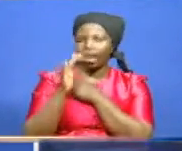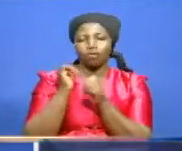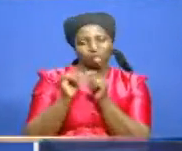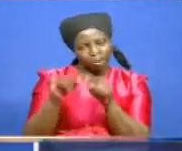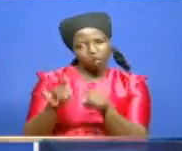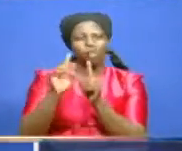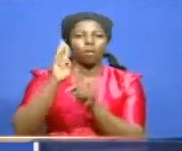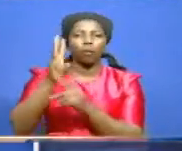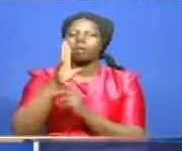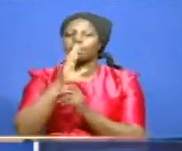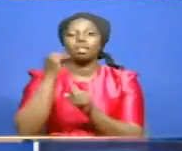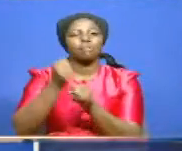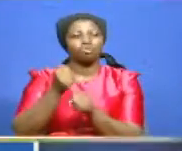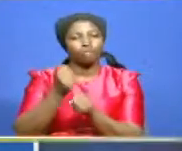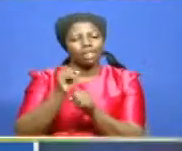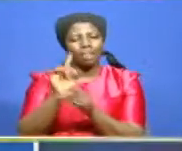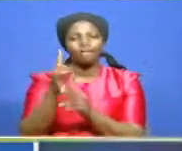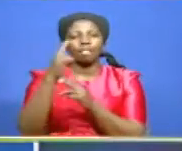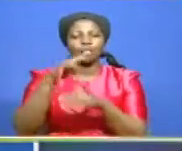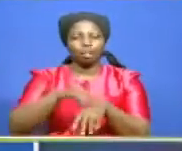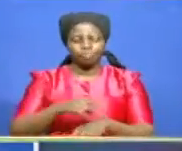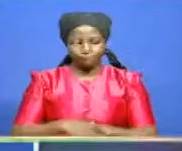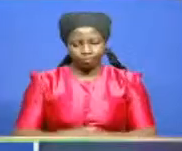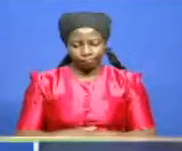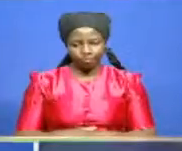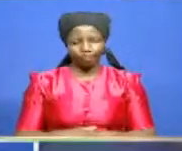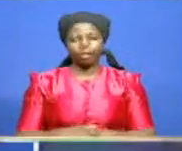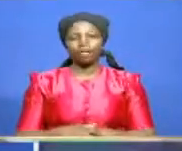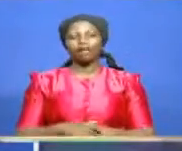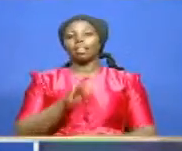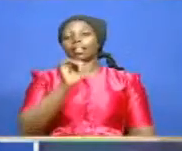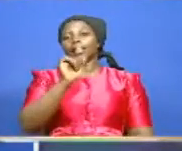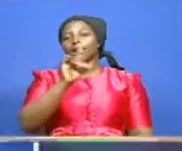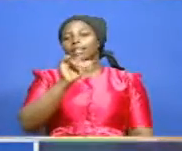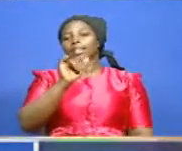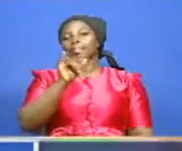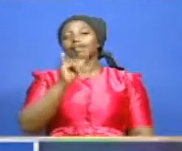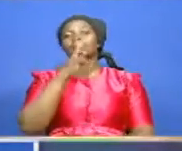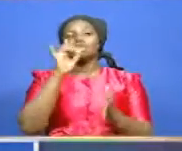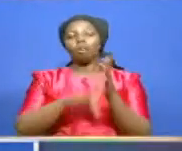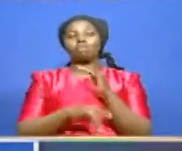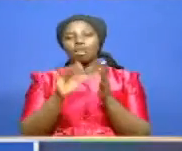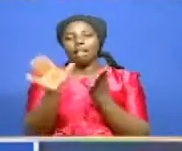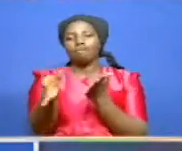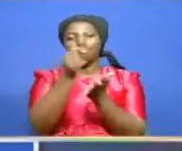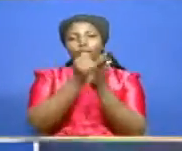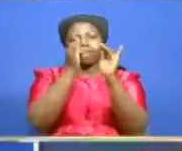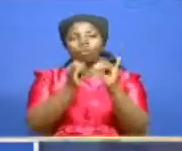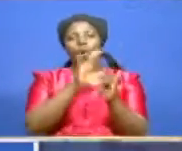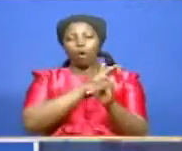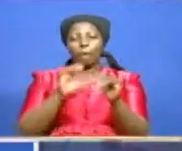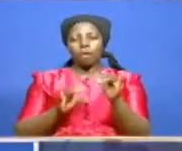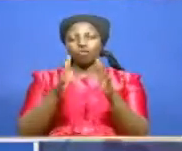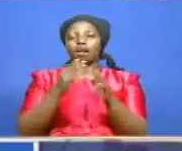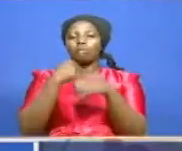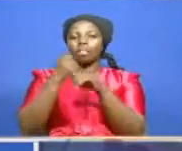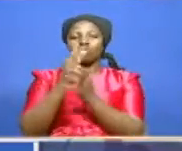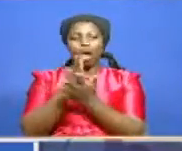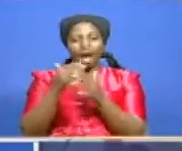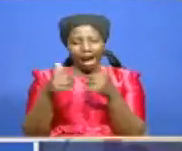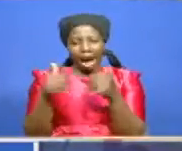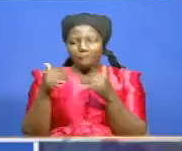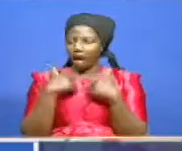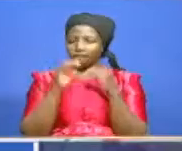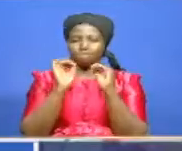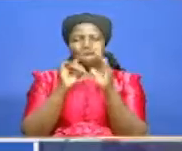hold in the first place. Andati says the recruitment of new commissioners will also ensure there is no vacuum at the